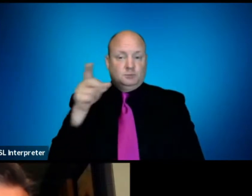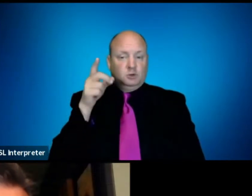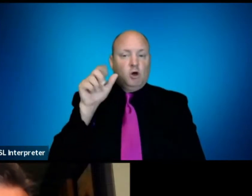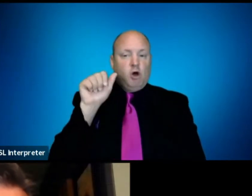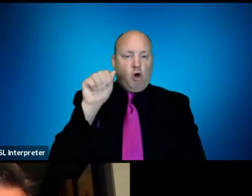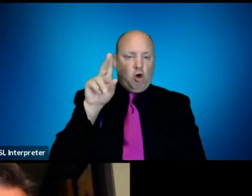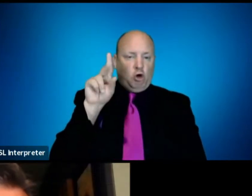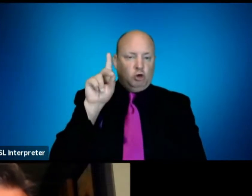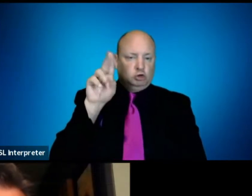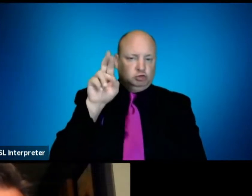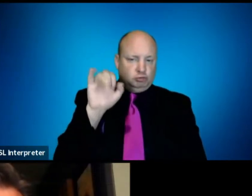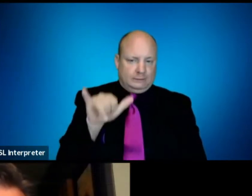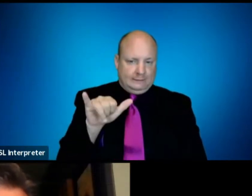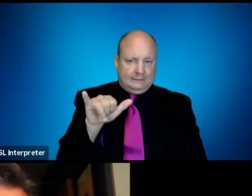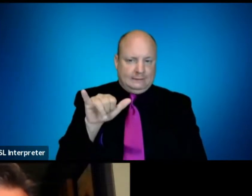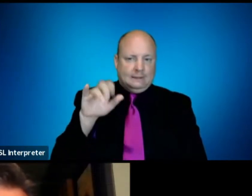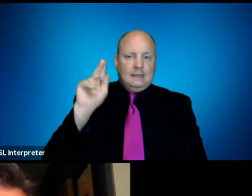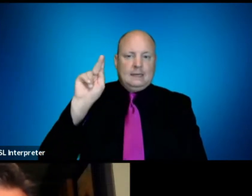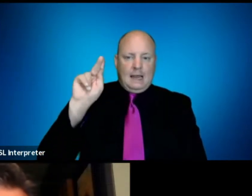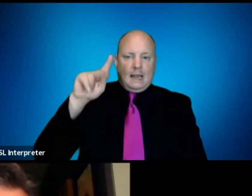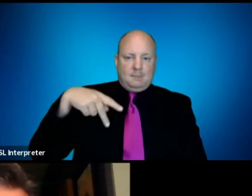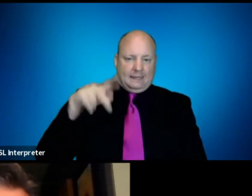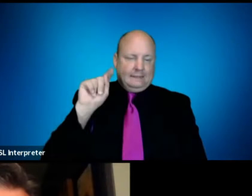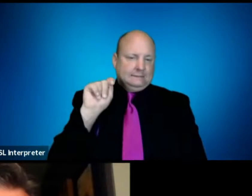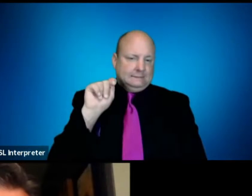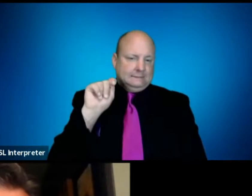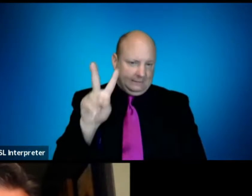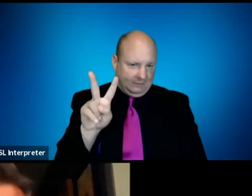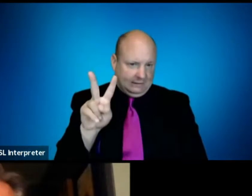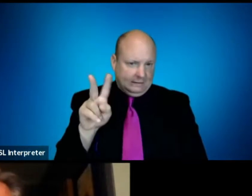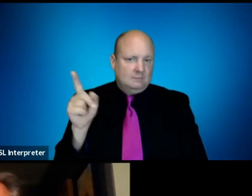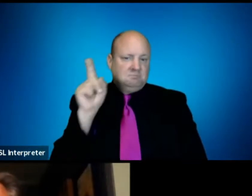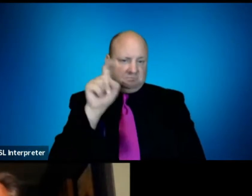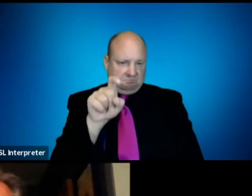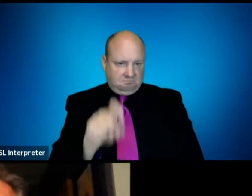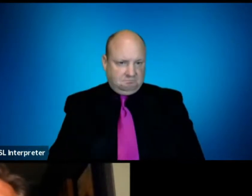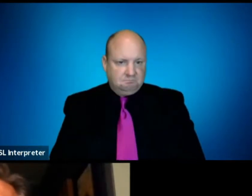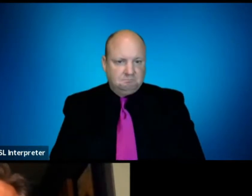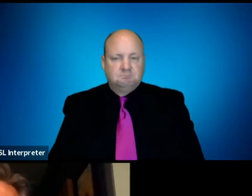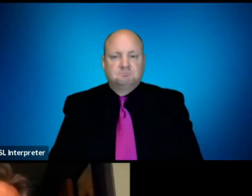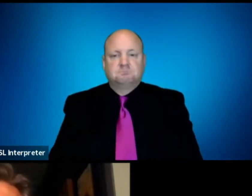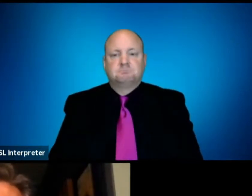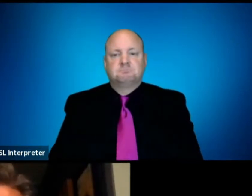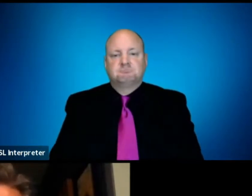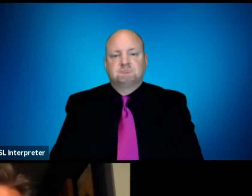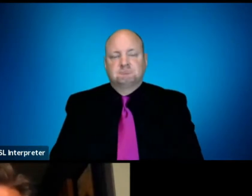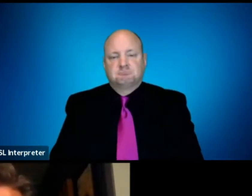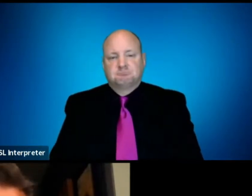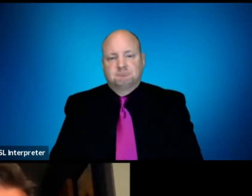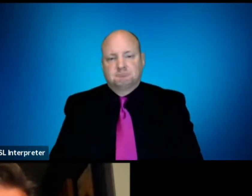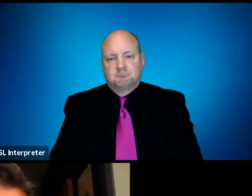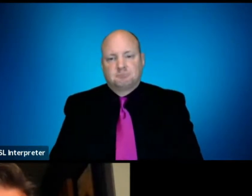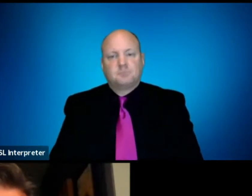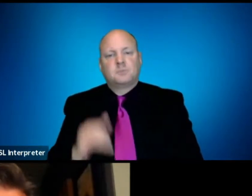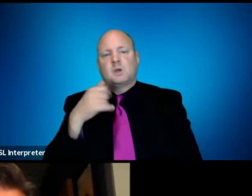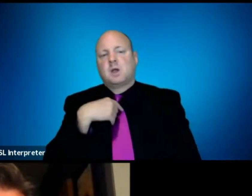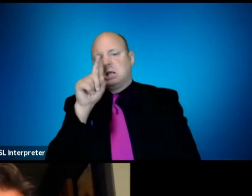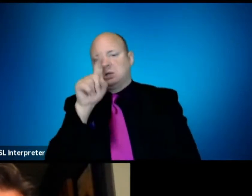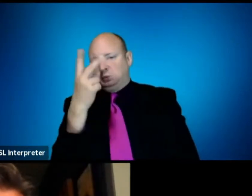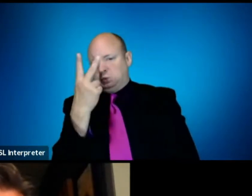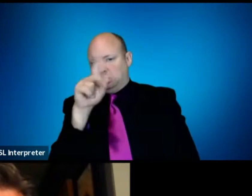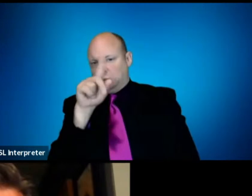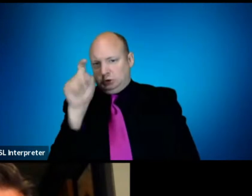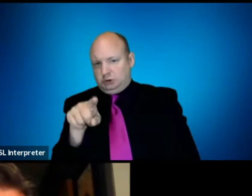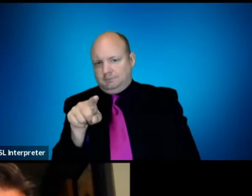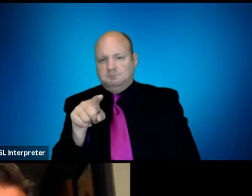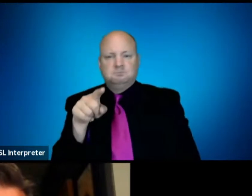Hi, thank you. two parts here. First, some of the national news right